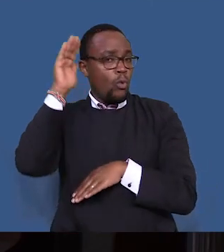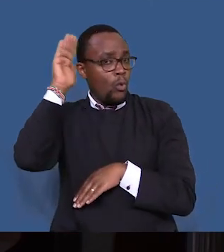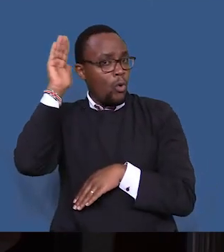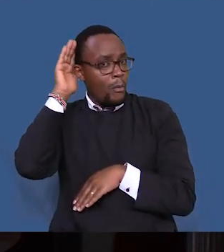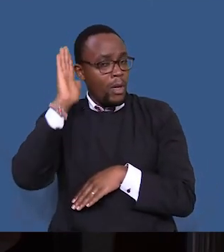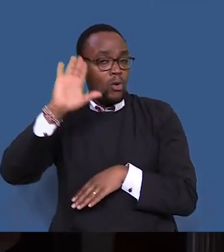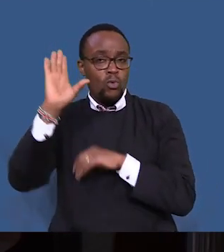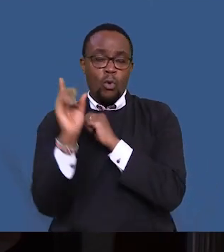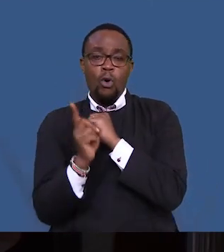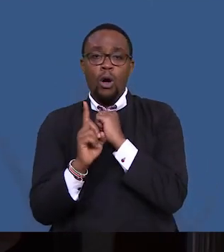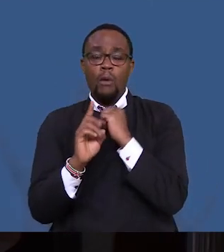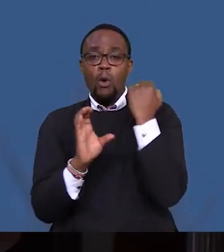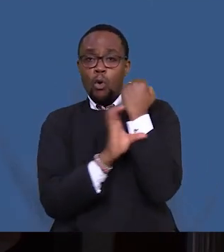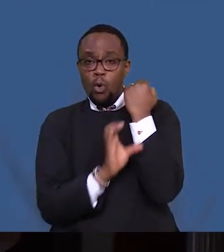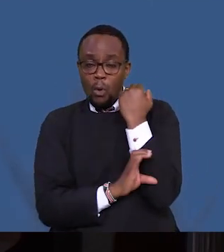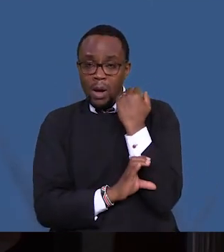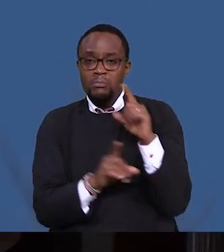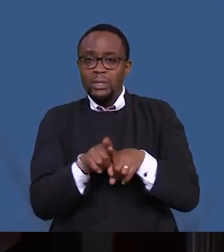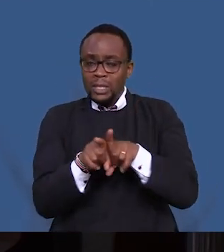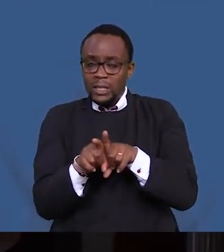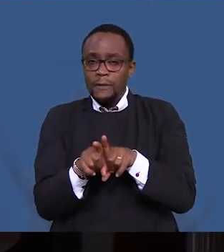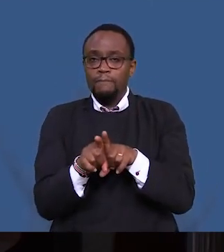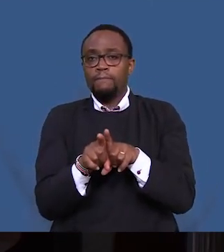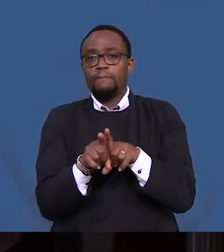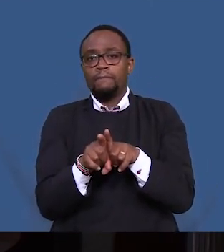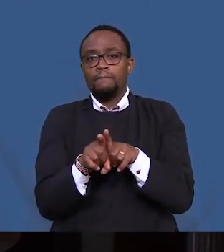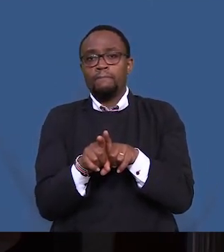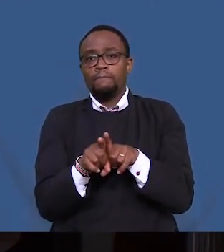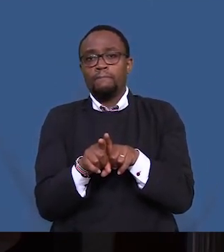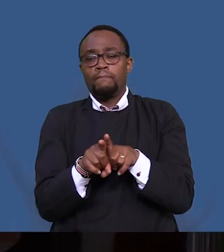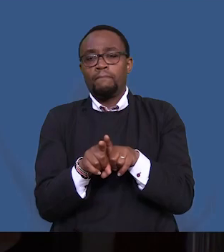thy commandments, and also that